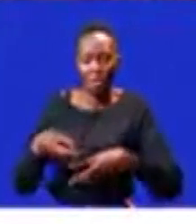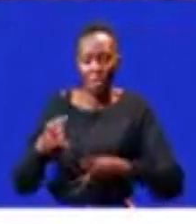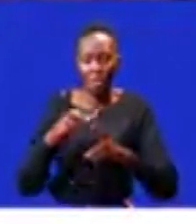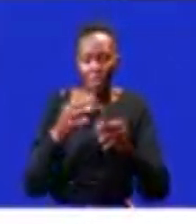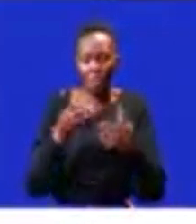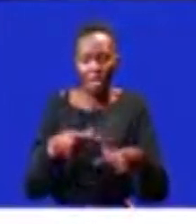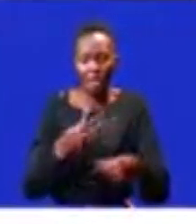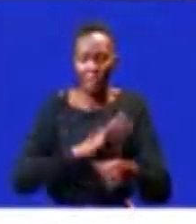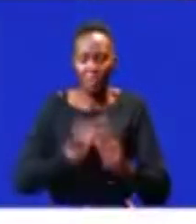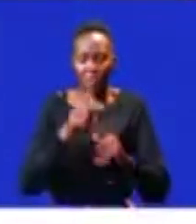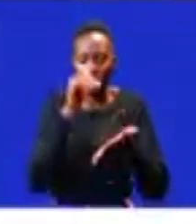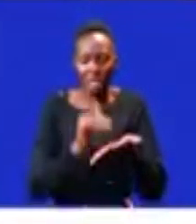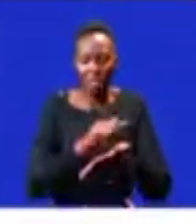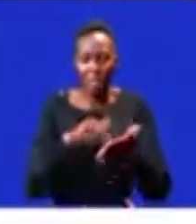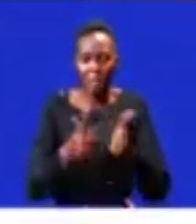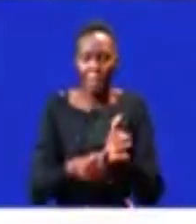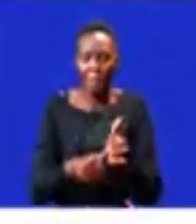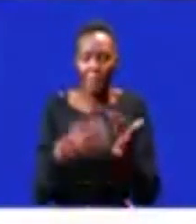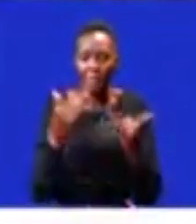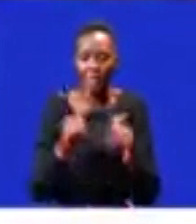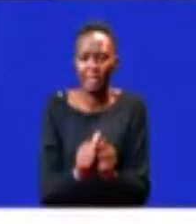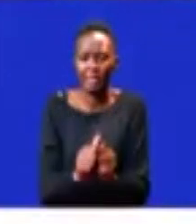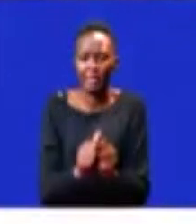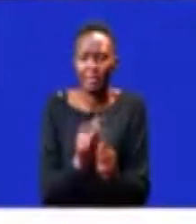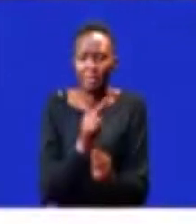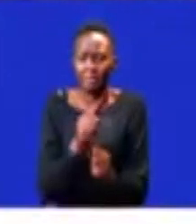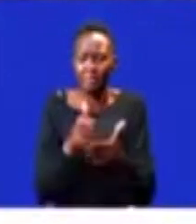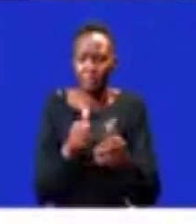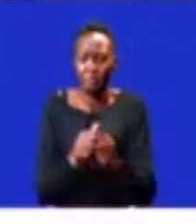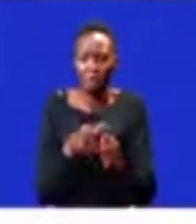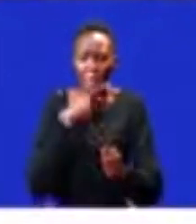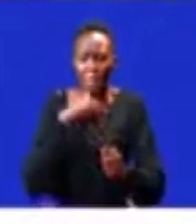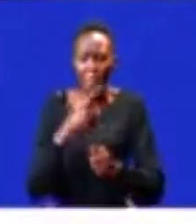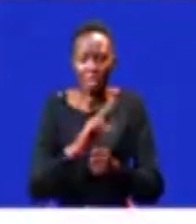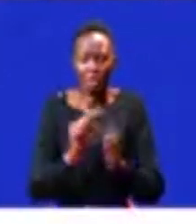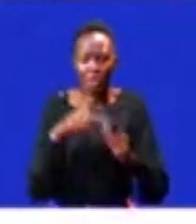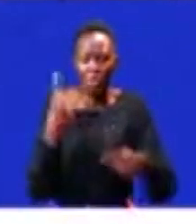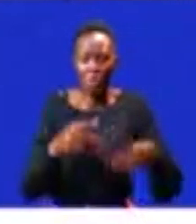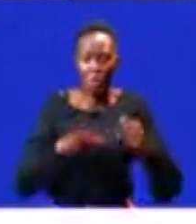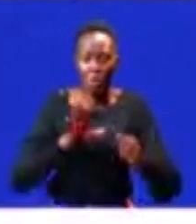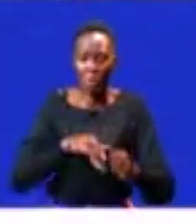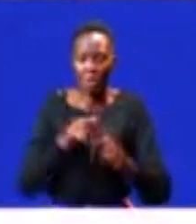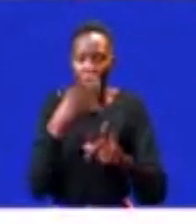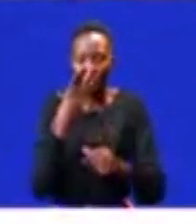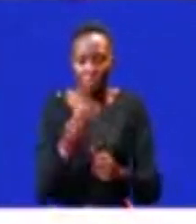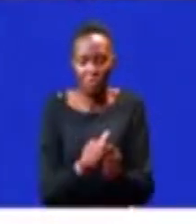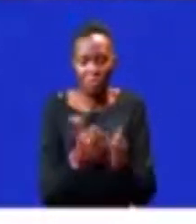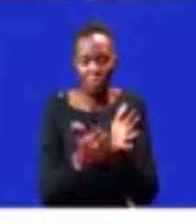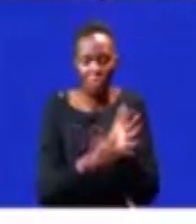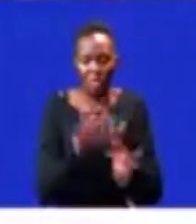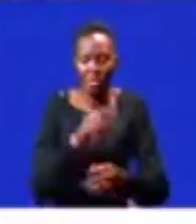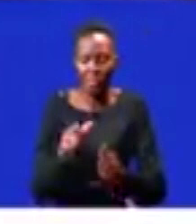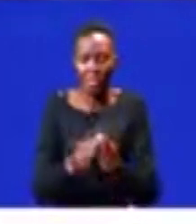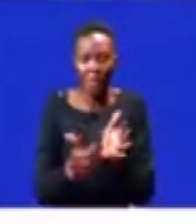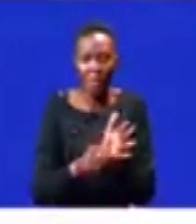wok tulo mag udi piny. Dhako, no mission in powerful. Noru, sani ji iwuoyo kanitie wanyruok e